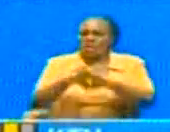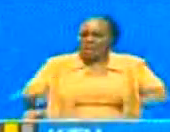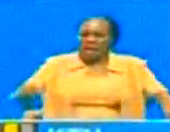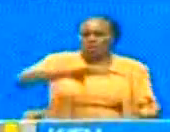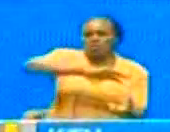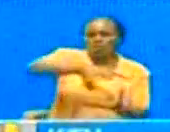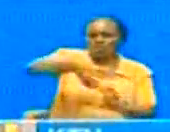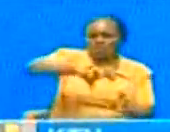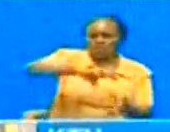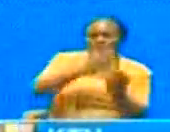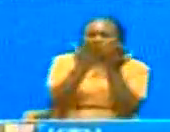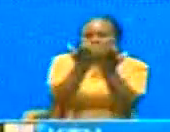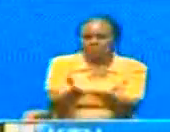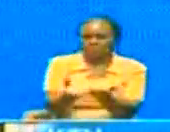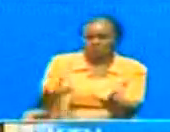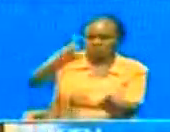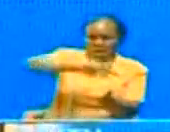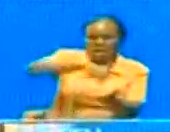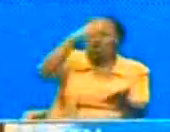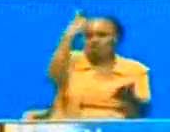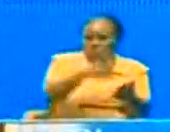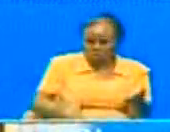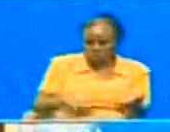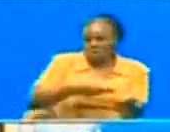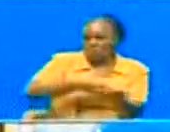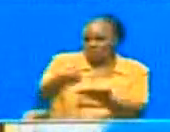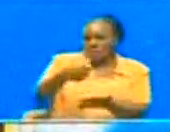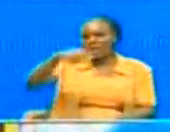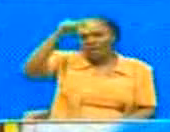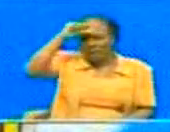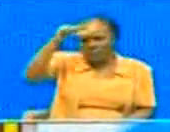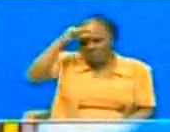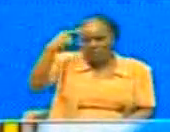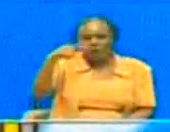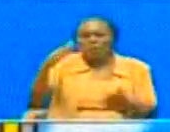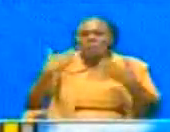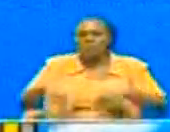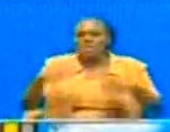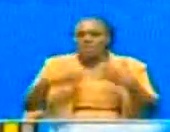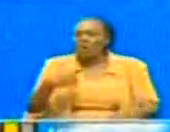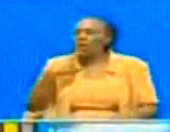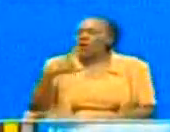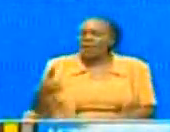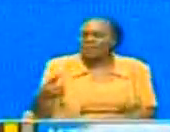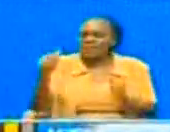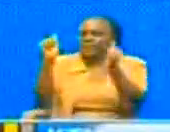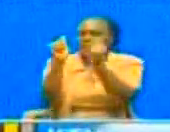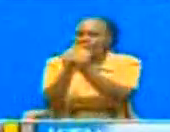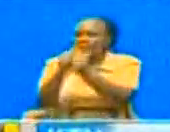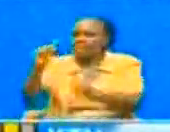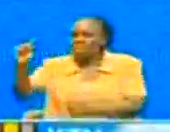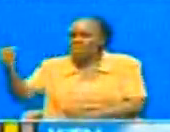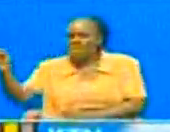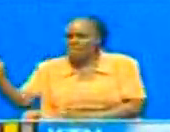Likoni land, to inflate the price of the land, which was to be bought by the government for squatters at 110 million